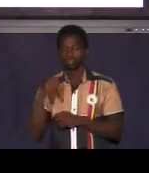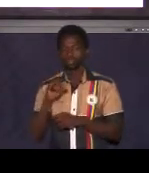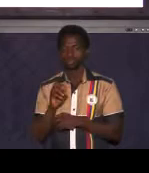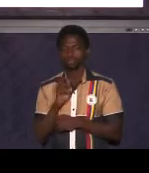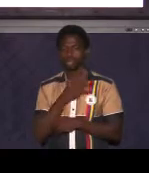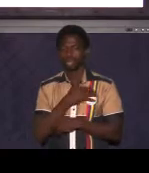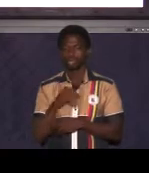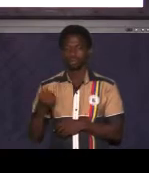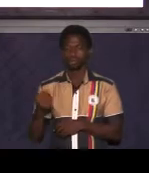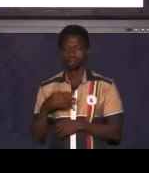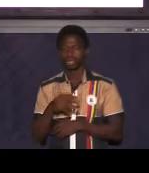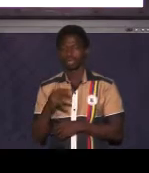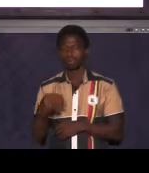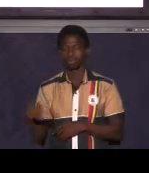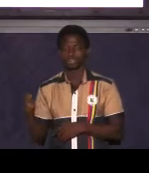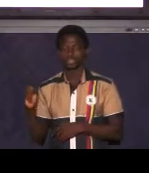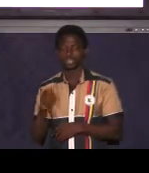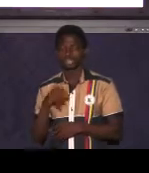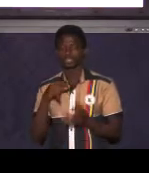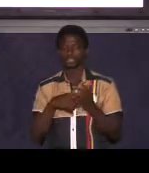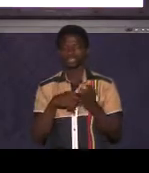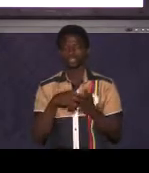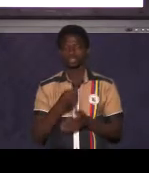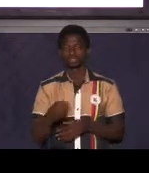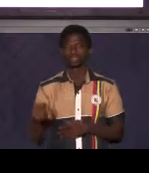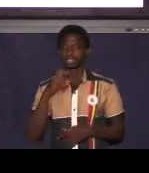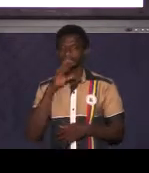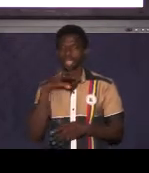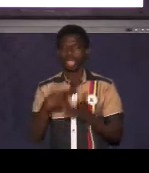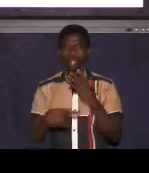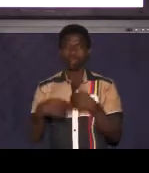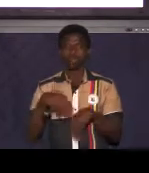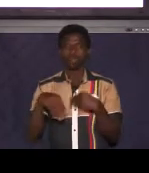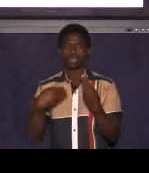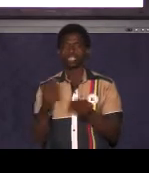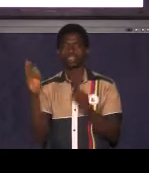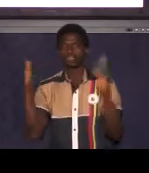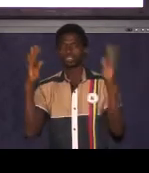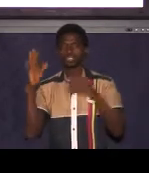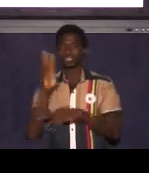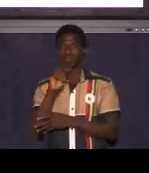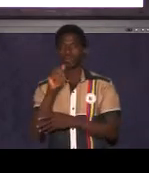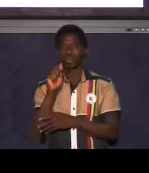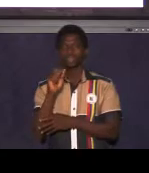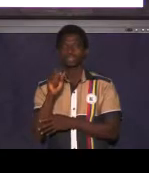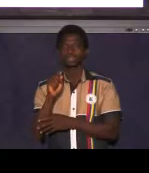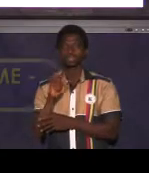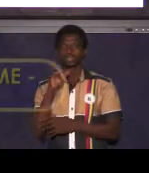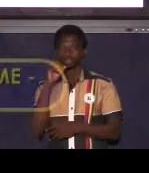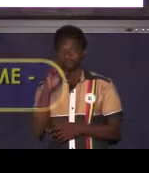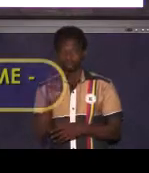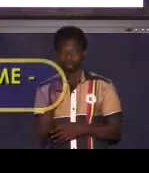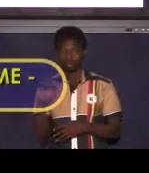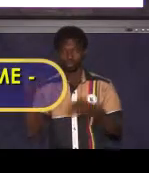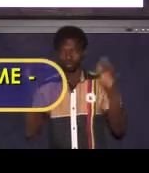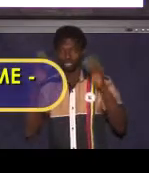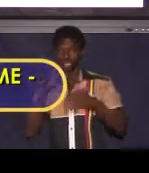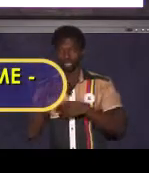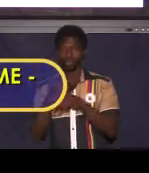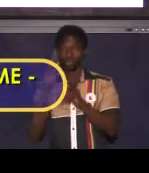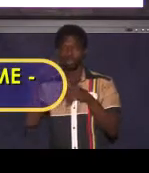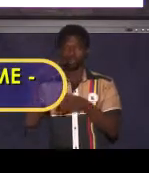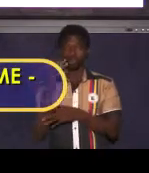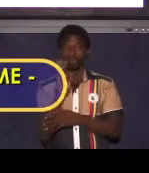and other minerals. These substances are what give air mass. So air is made